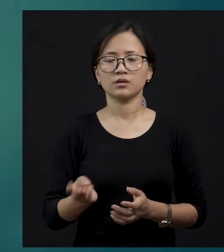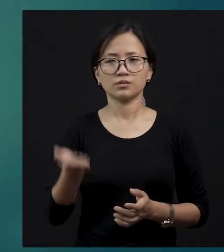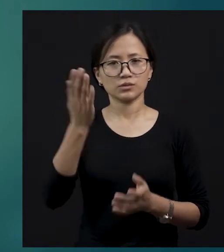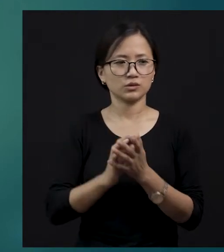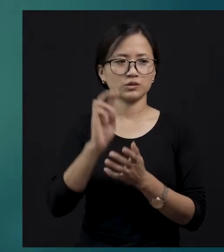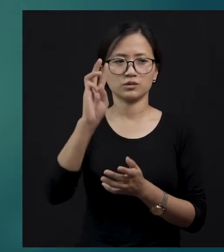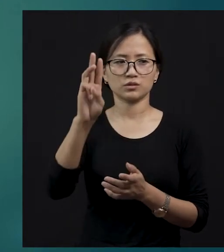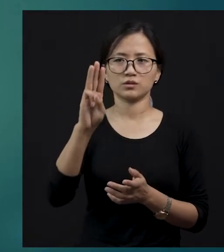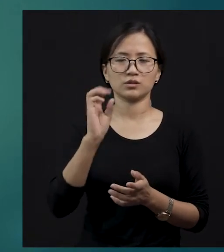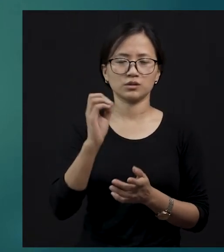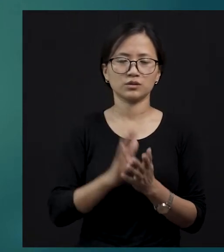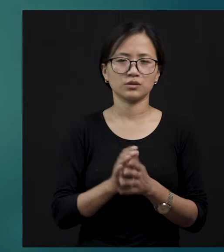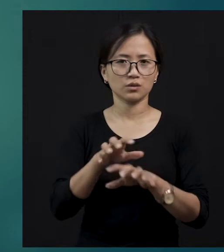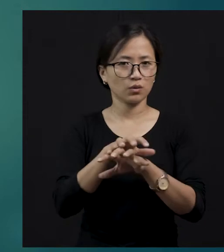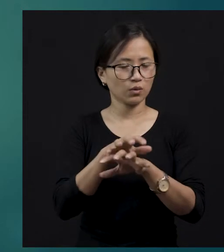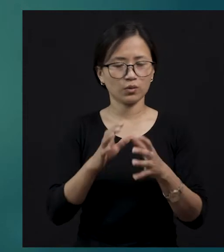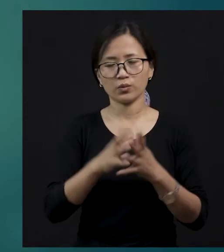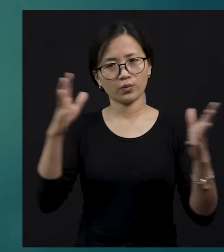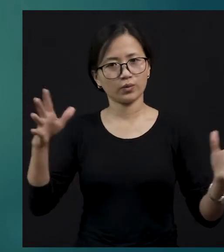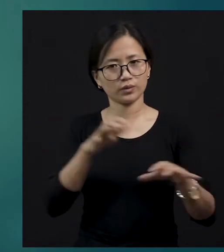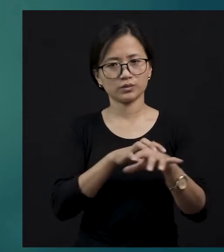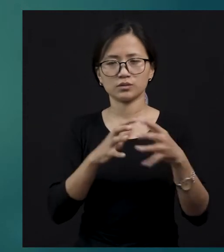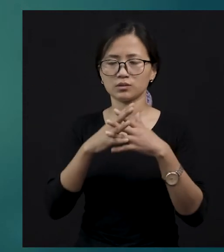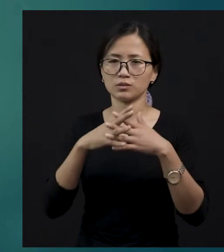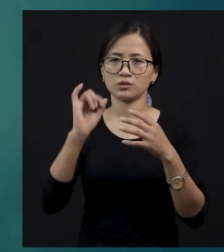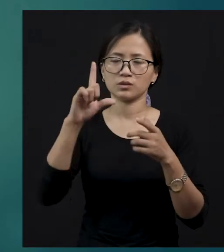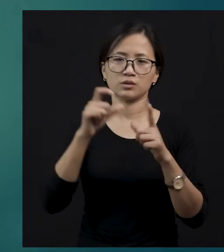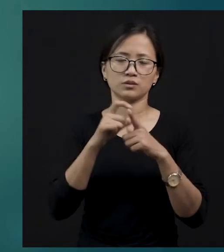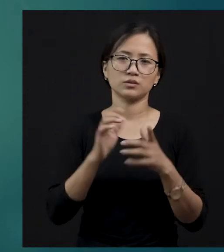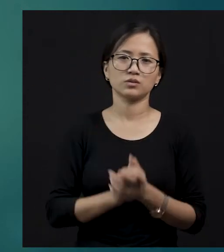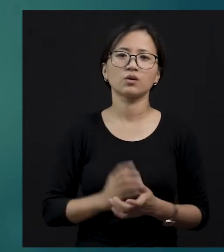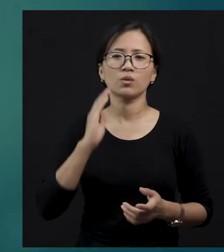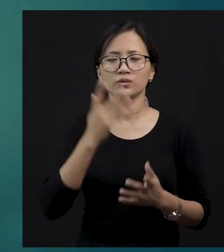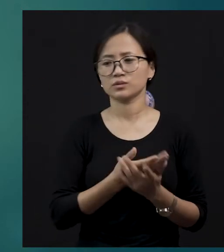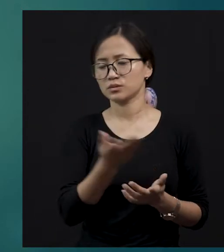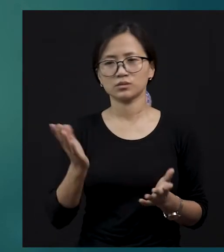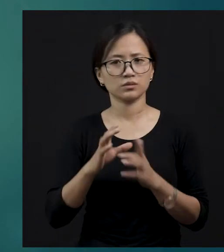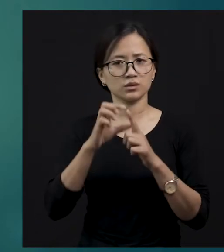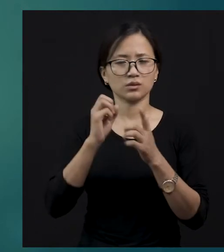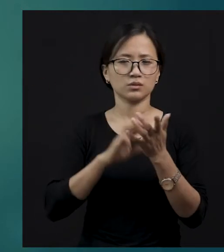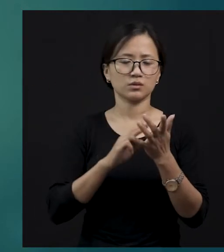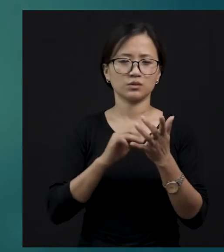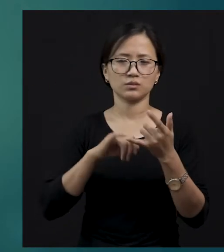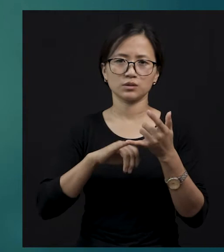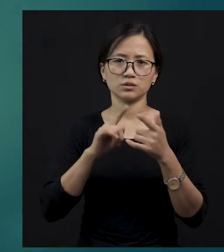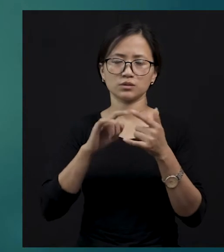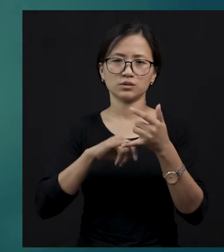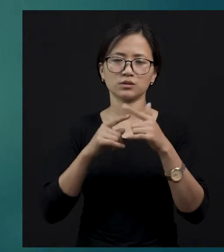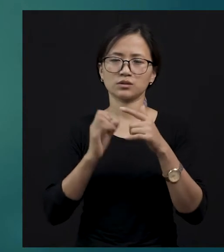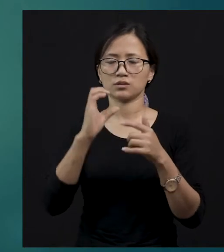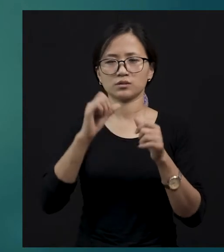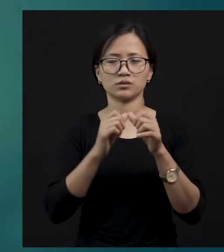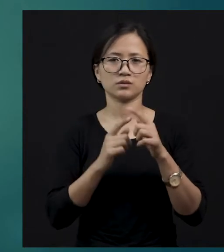the wild, especially when they're in the group, okay, in the wild. That means when they were not domesticated, you will find